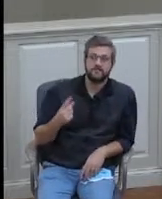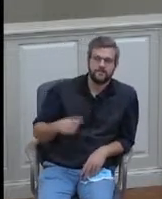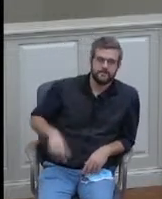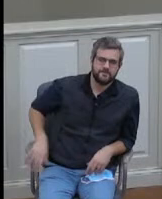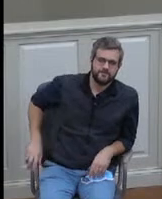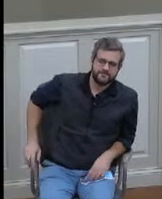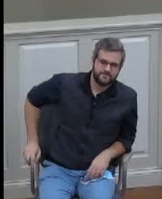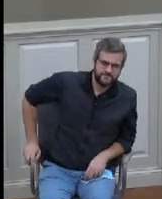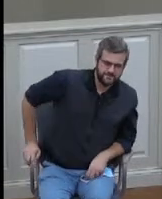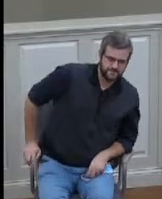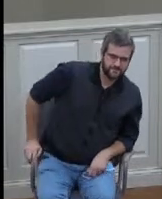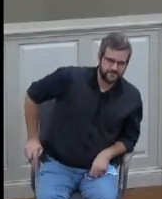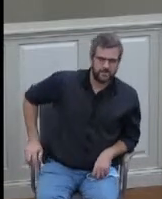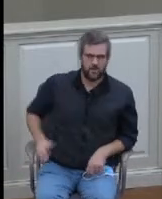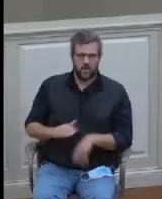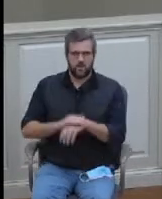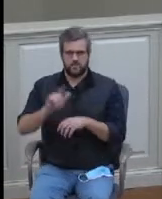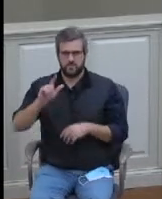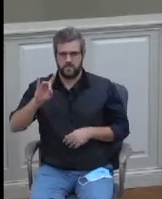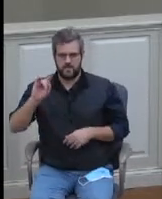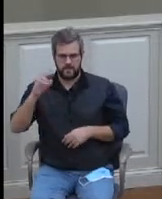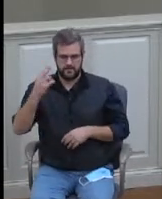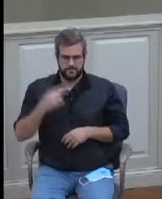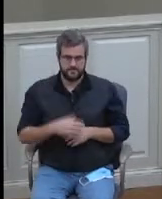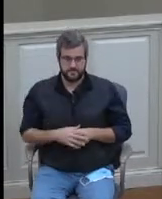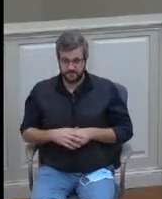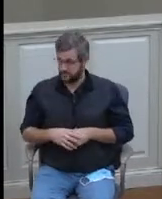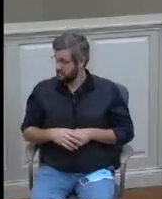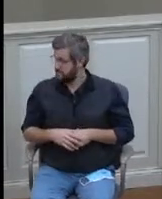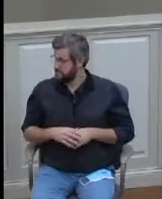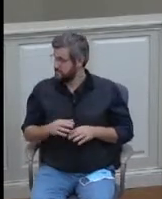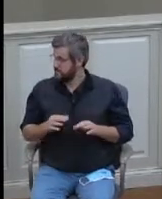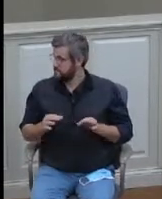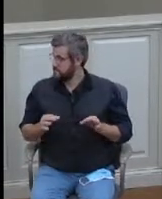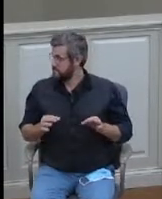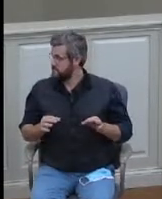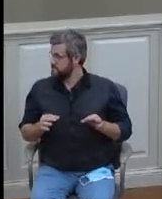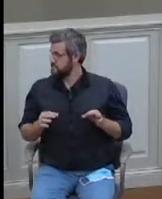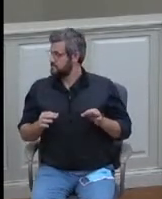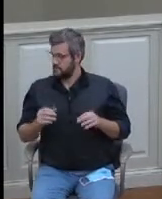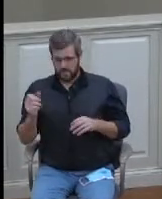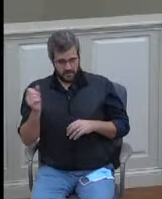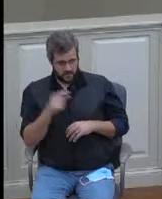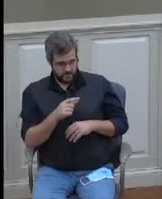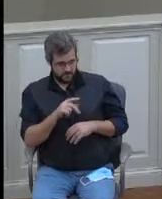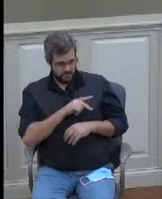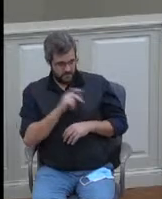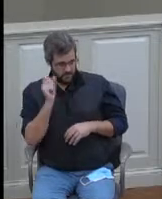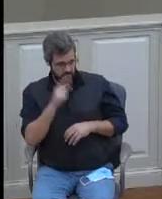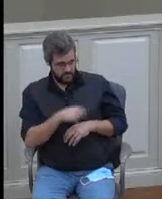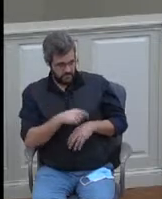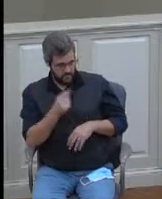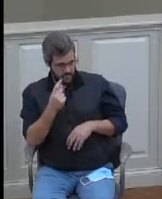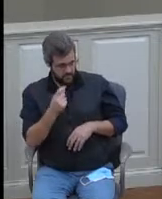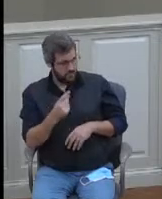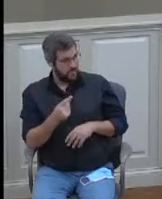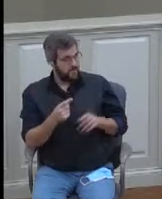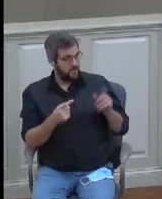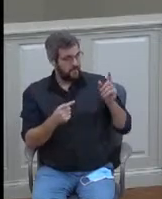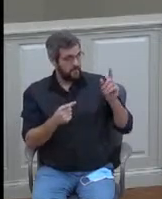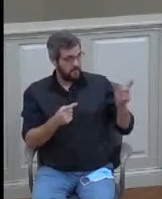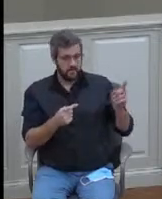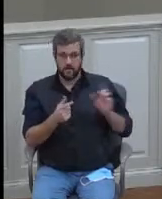28. Man, y'all hard on the man. aren't You want to do 11 o'clock? Is that what you want to do? That's what I prefer, but Will that meeting be in the commission